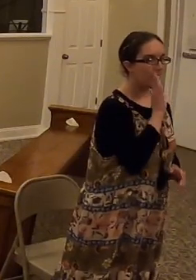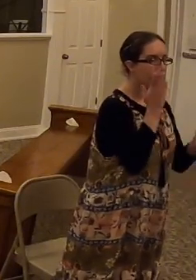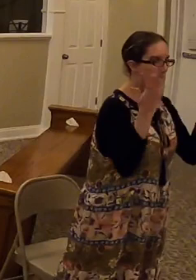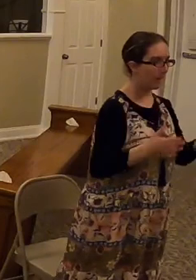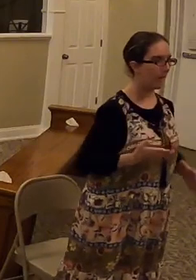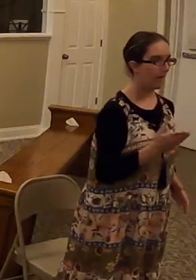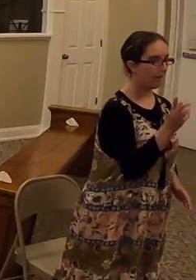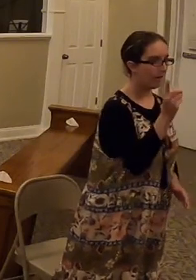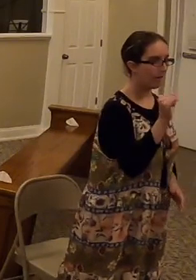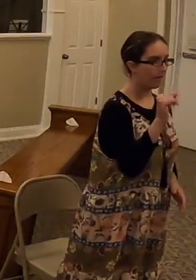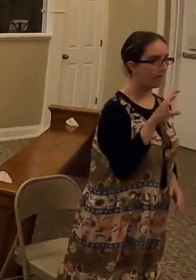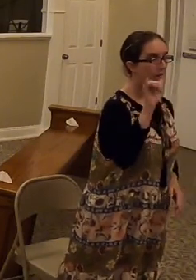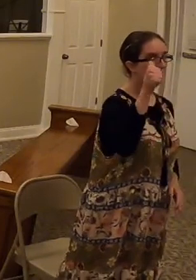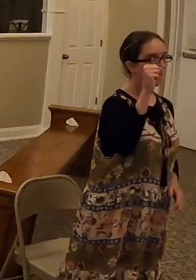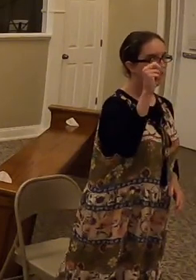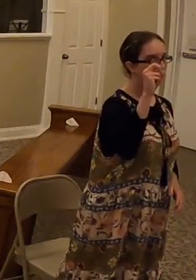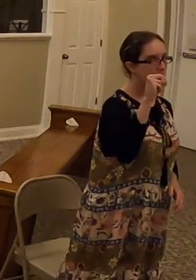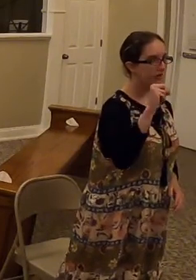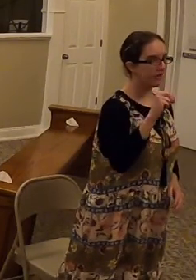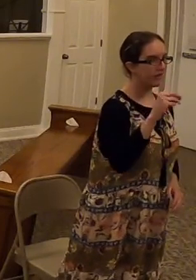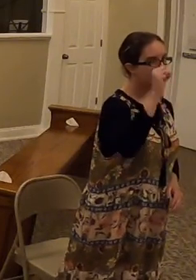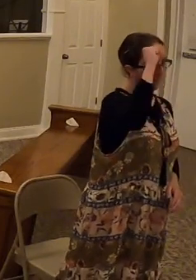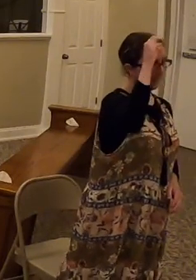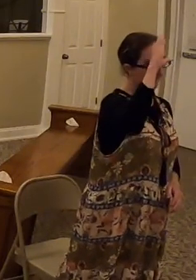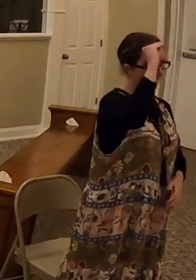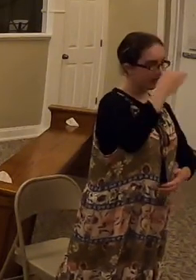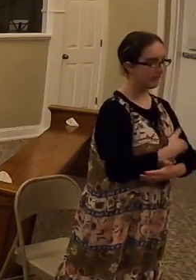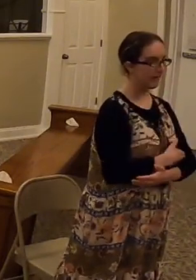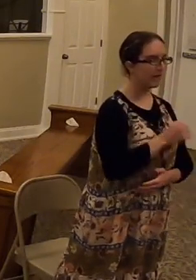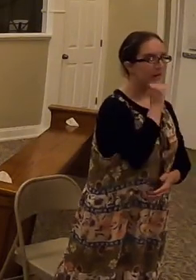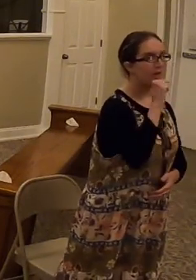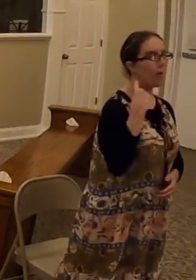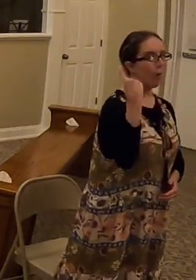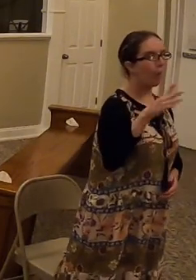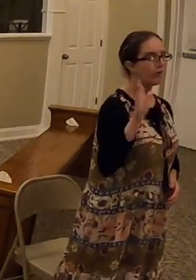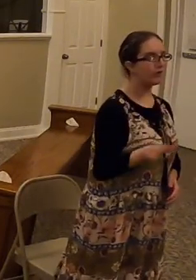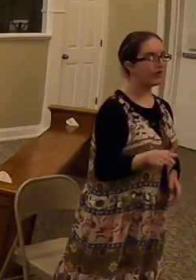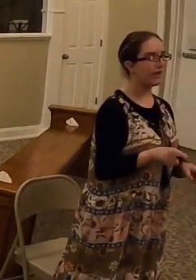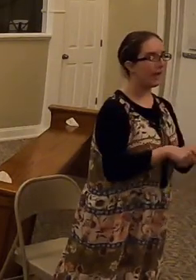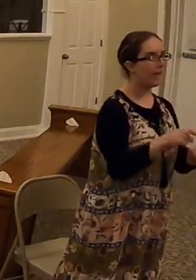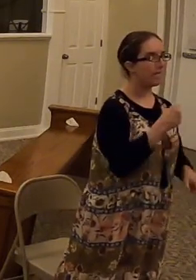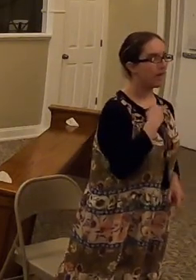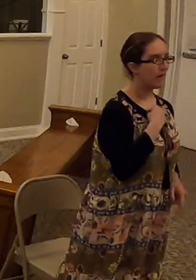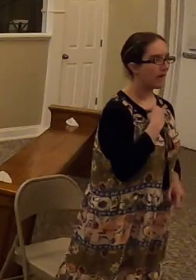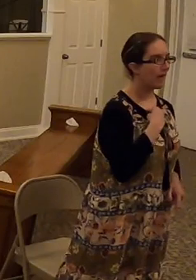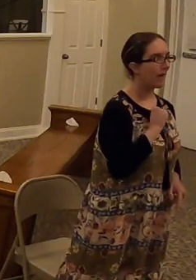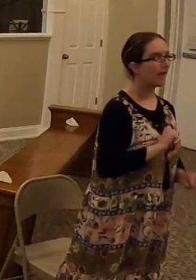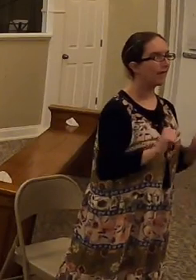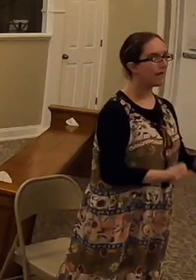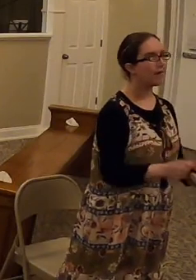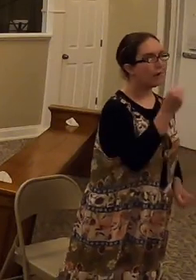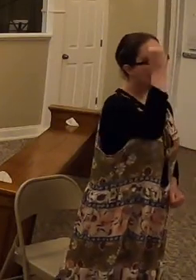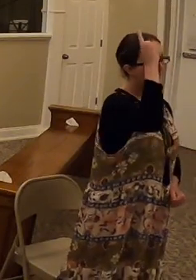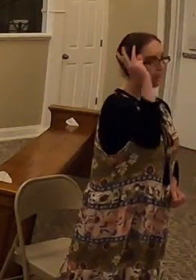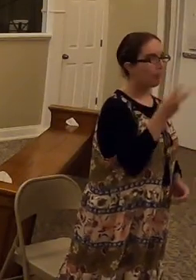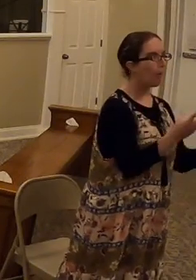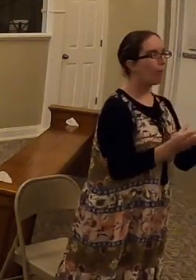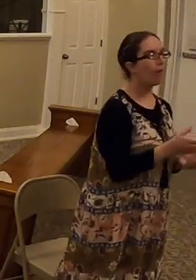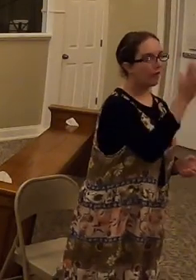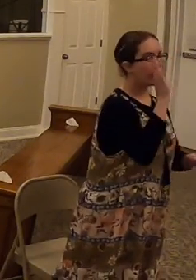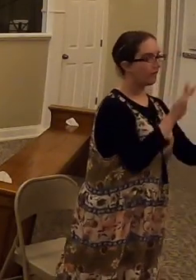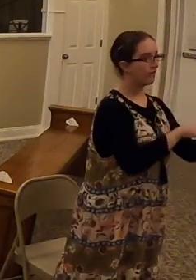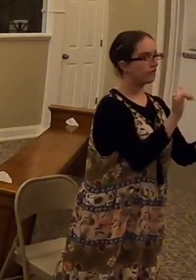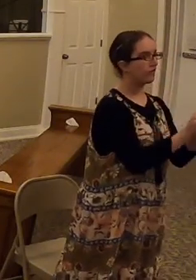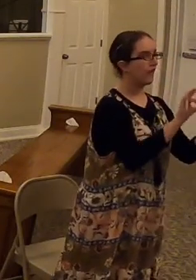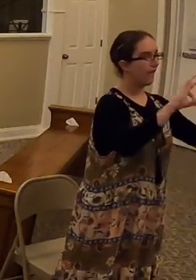he's Jason, his son, is an only child, just like I was. So I can relate, amen. And we just want God to